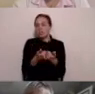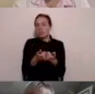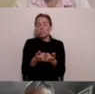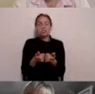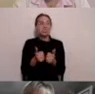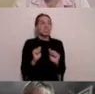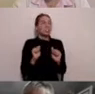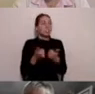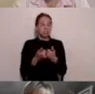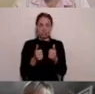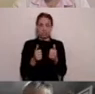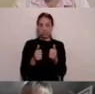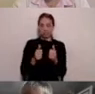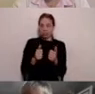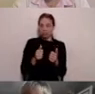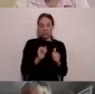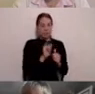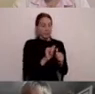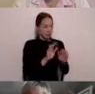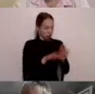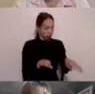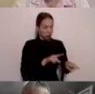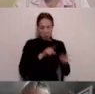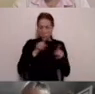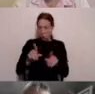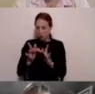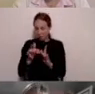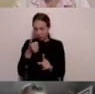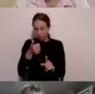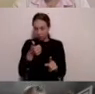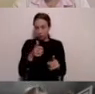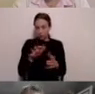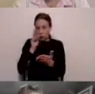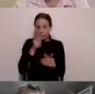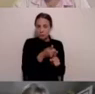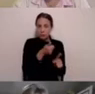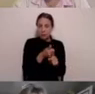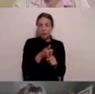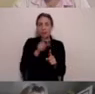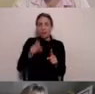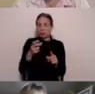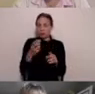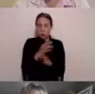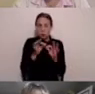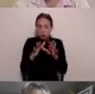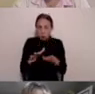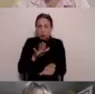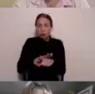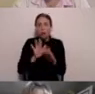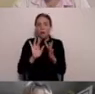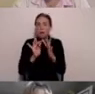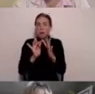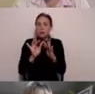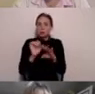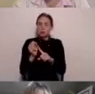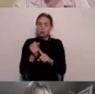child's ability to attend to online learning themselves, or having to use an interpreter in an online